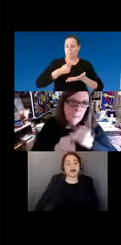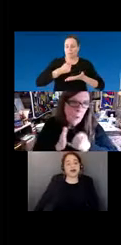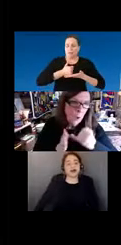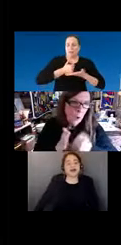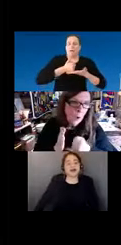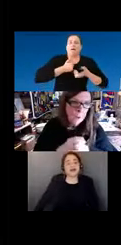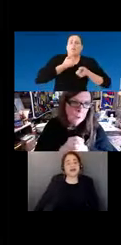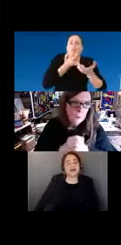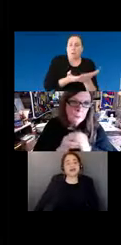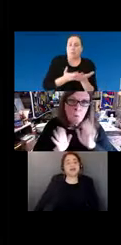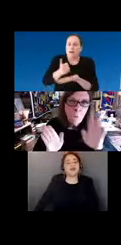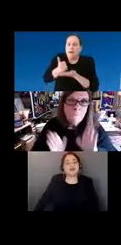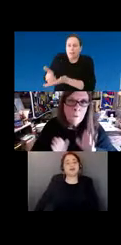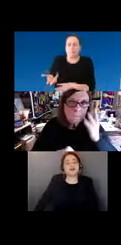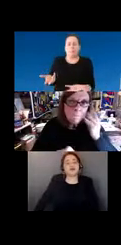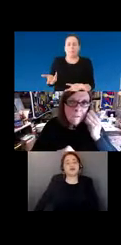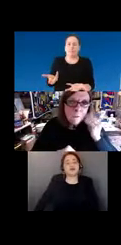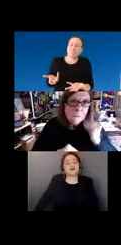They have a lived